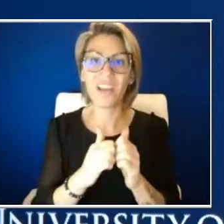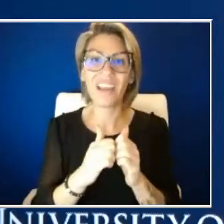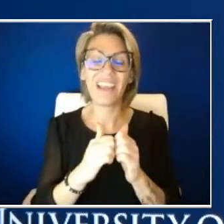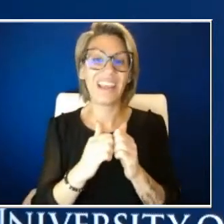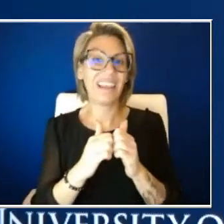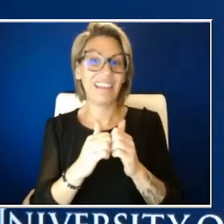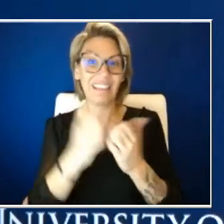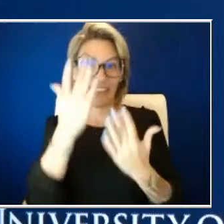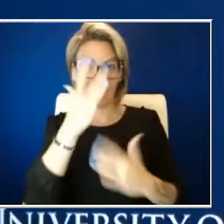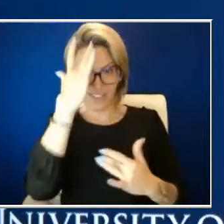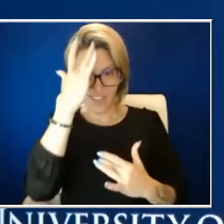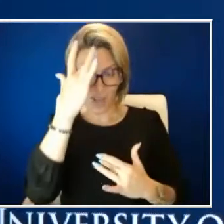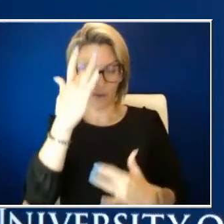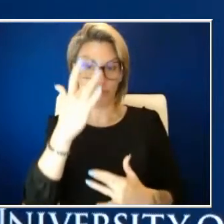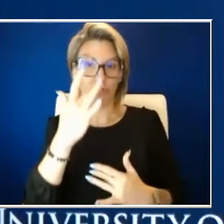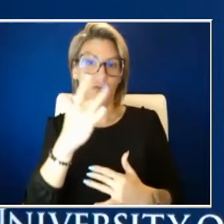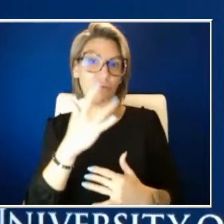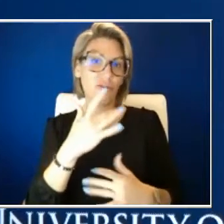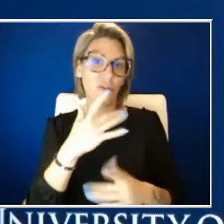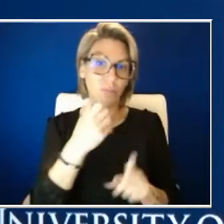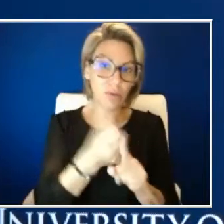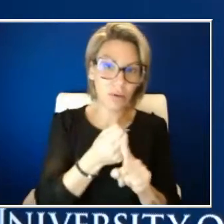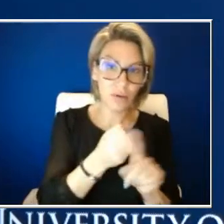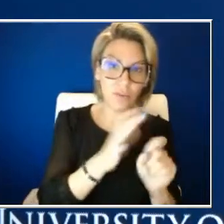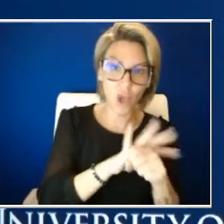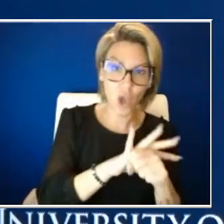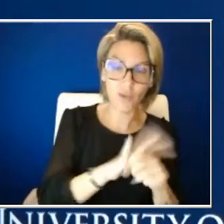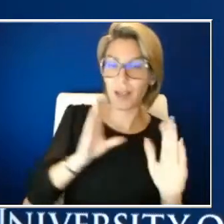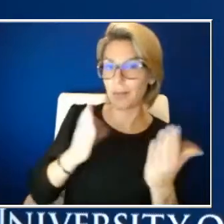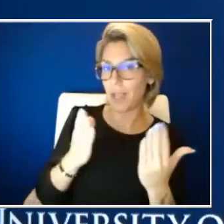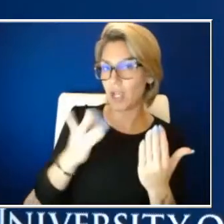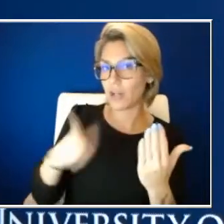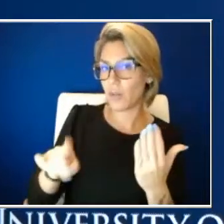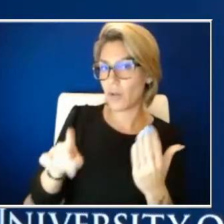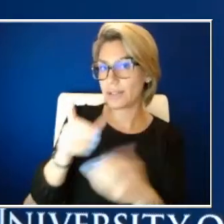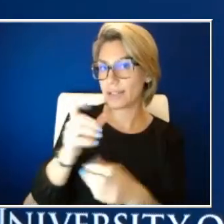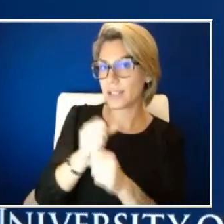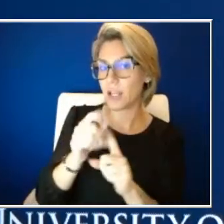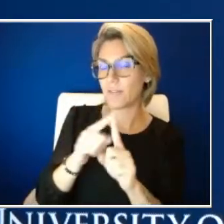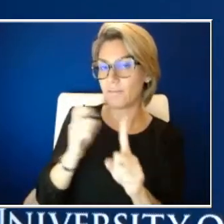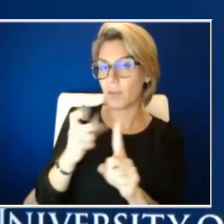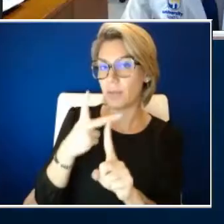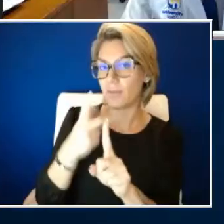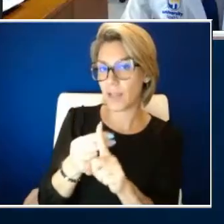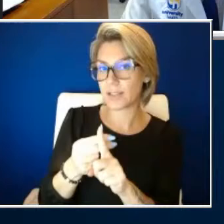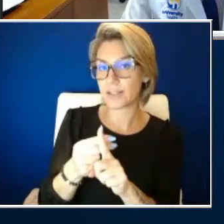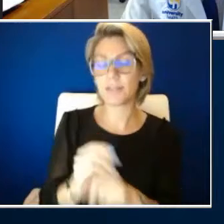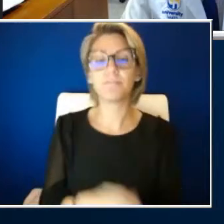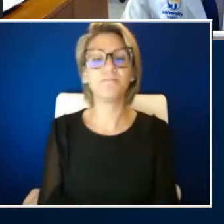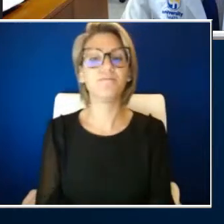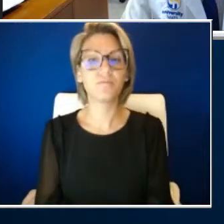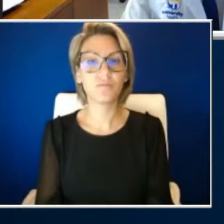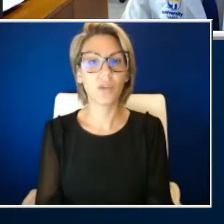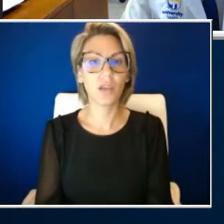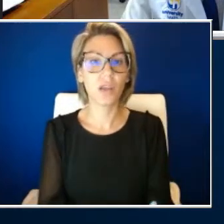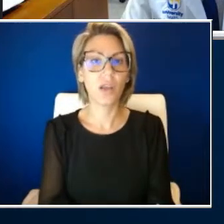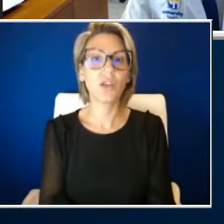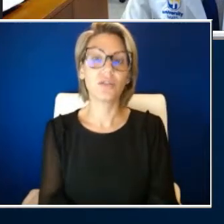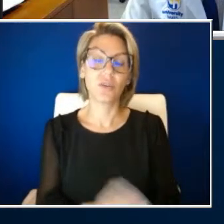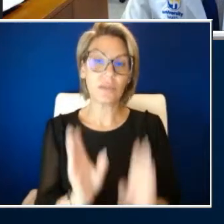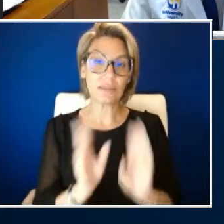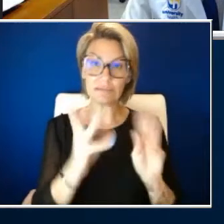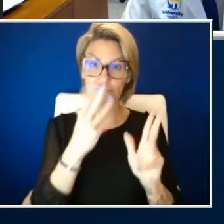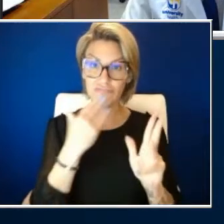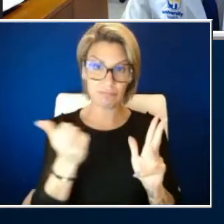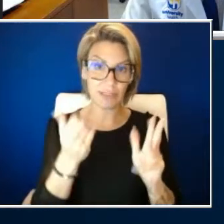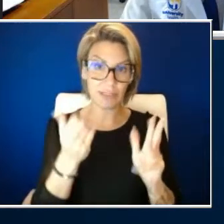worse than compared to those people that got it from vaccination. Yeah, so clearly a better choice overall. Yeah.